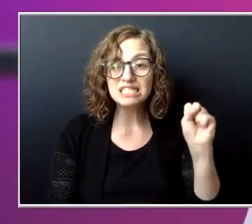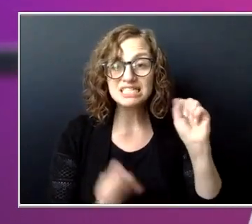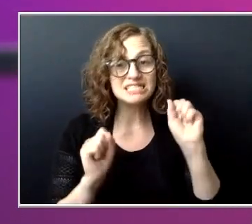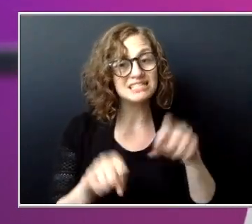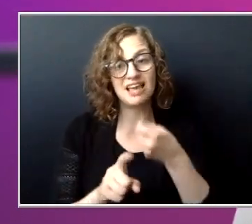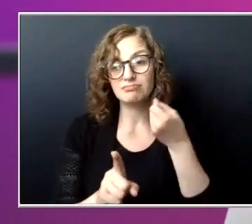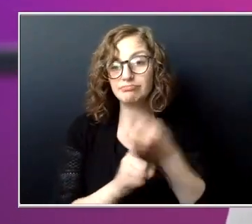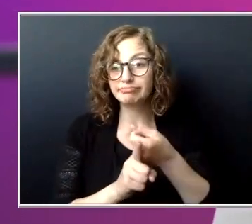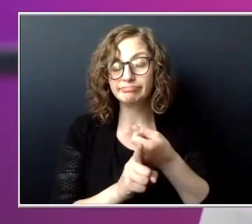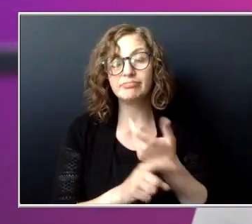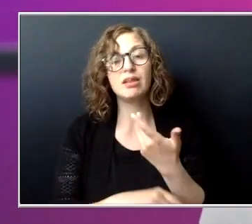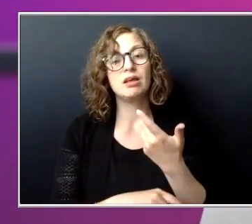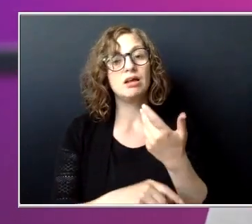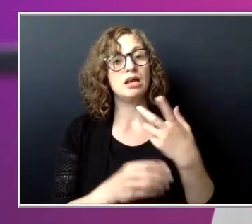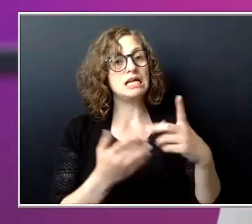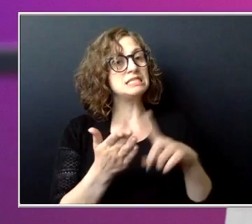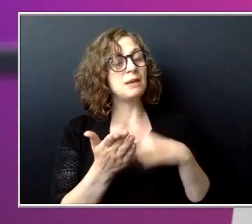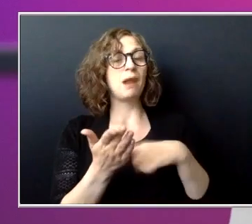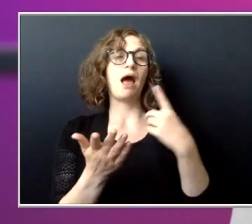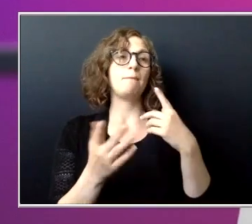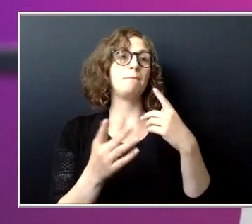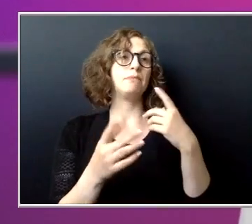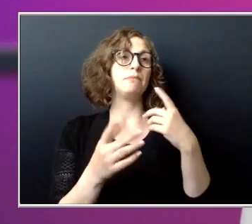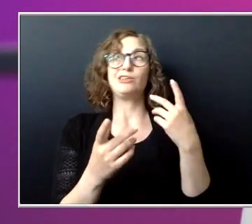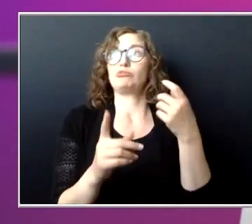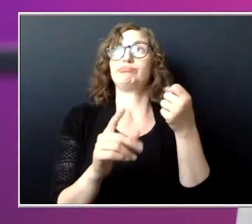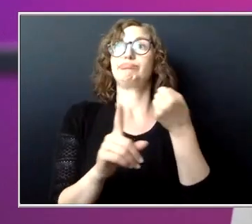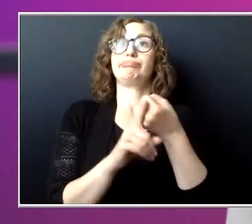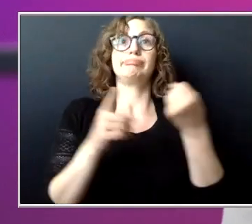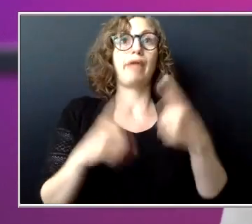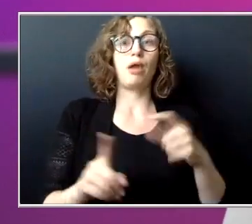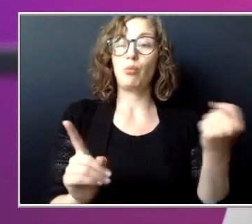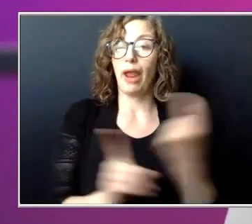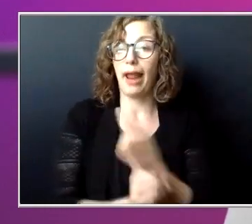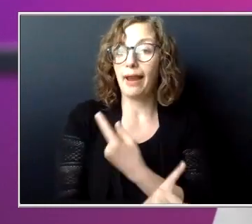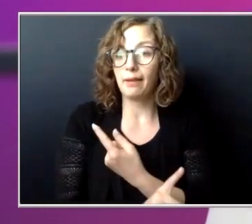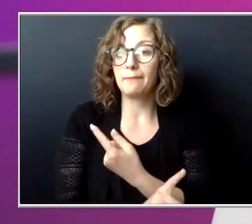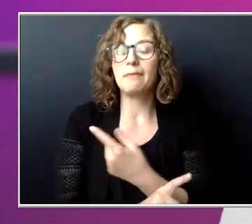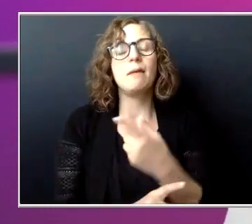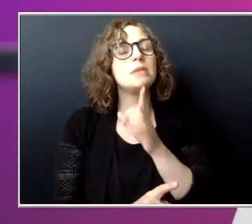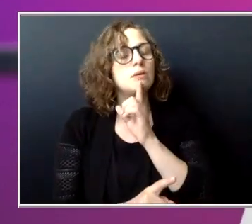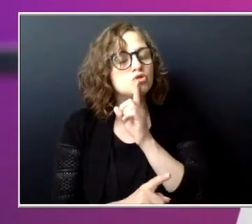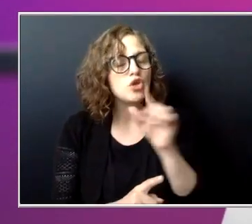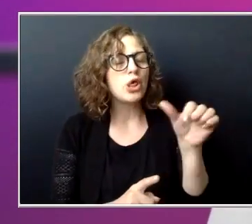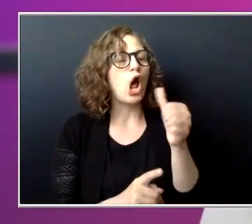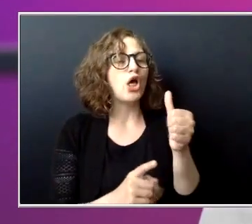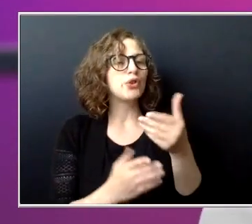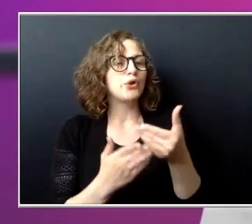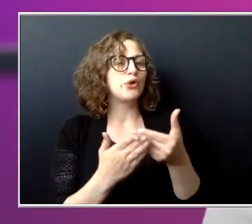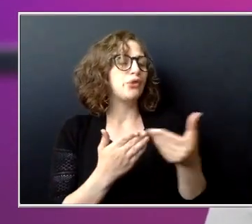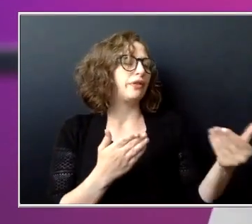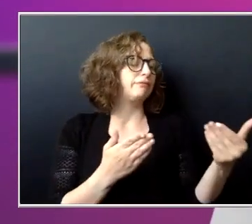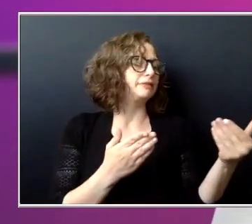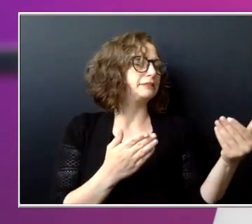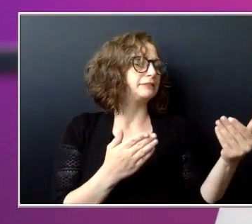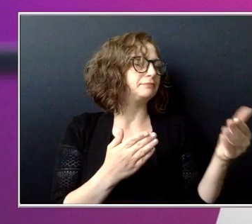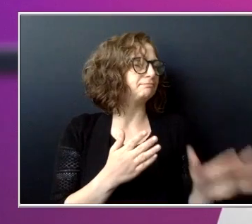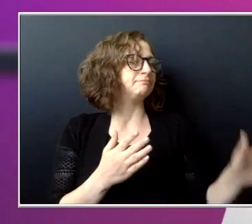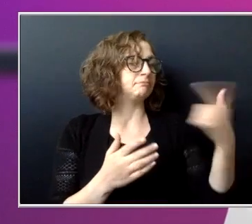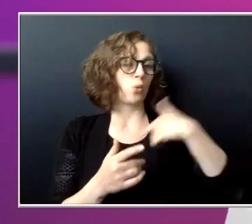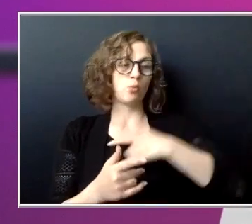for random chance, but there are probably other factors that we haven't yet discovered that increase risk for type 1 diabetes and really are the